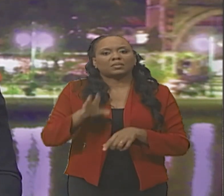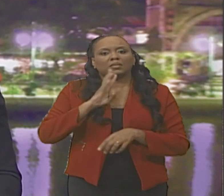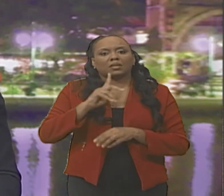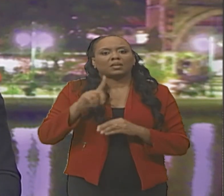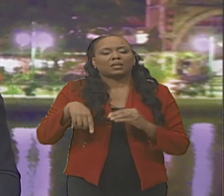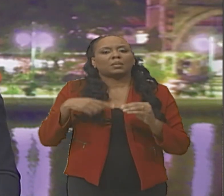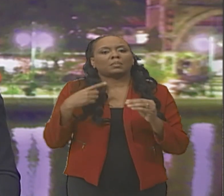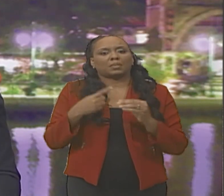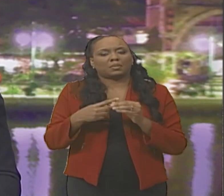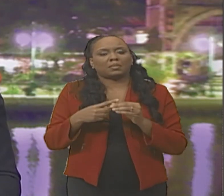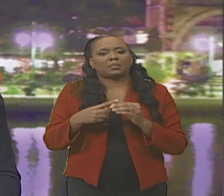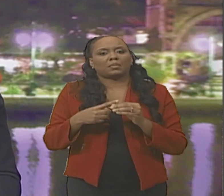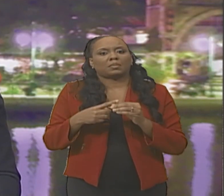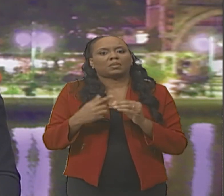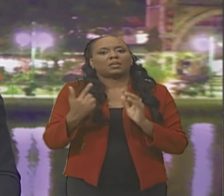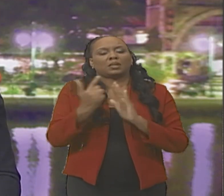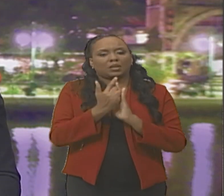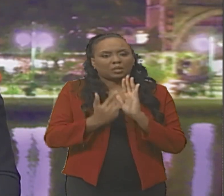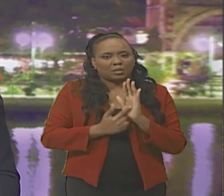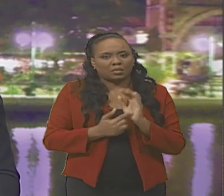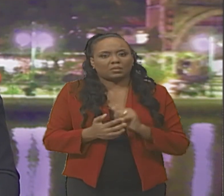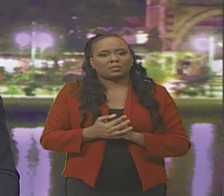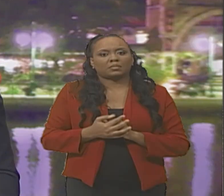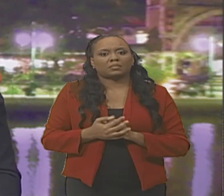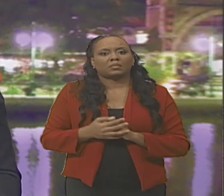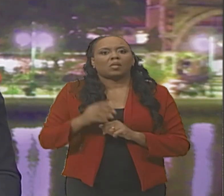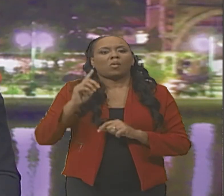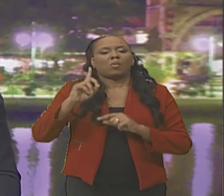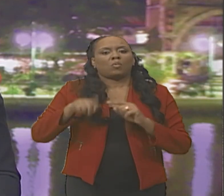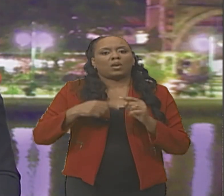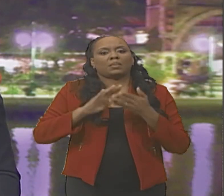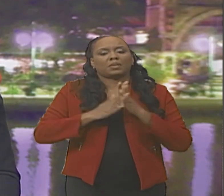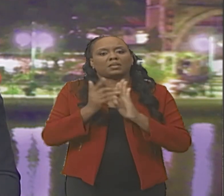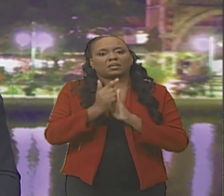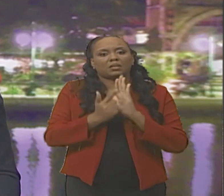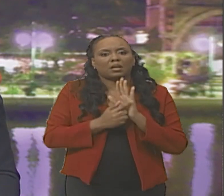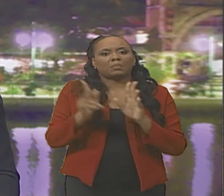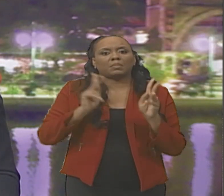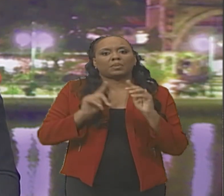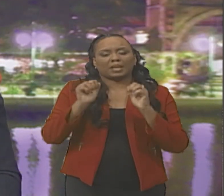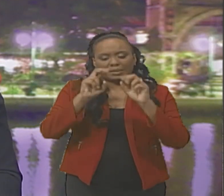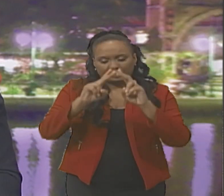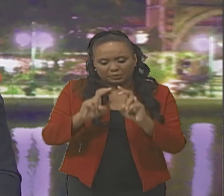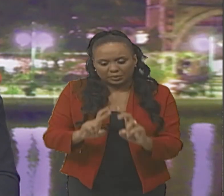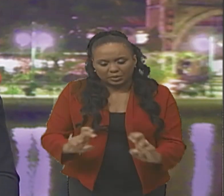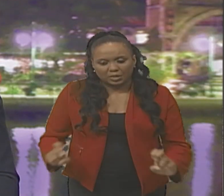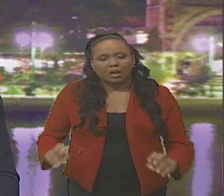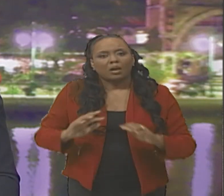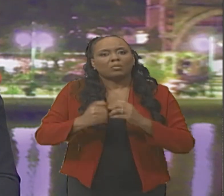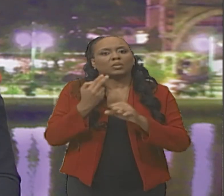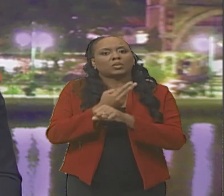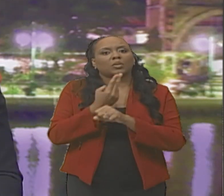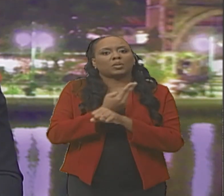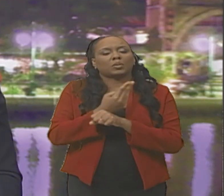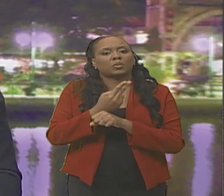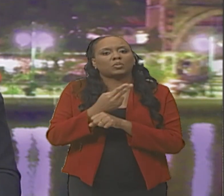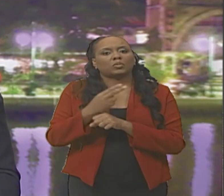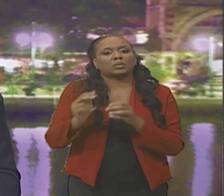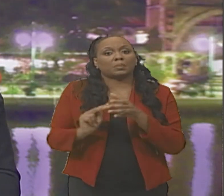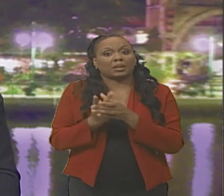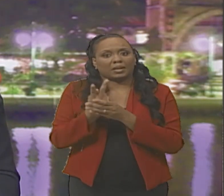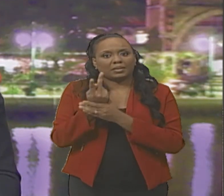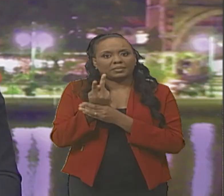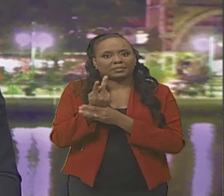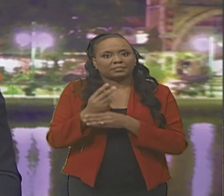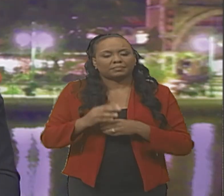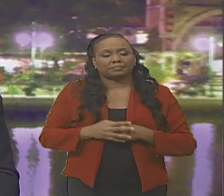only through legalization will people be allowed to properly research and explore all the potential uses of the plant. If cannabis